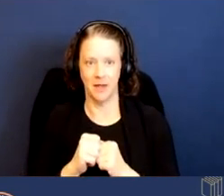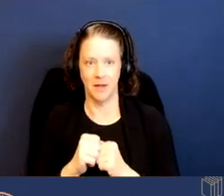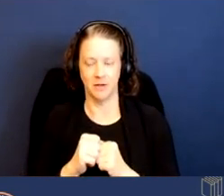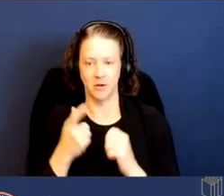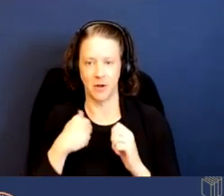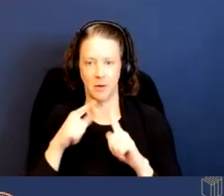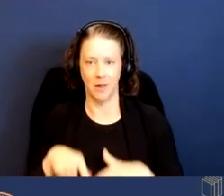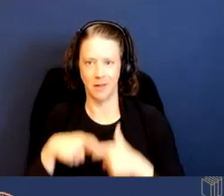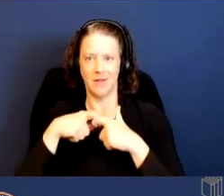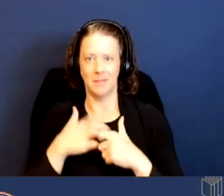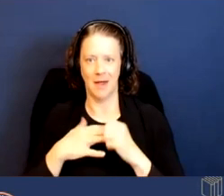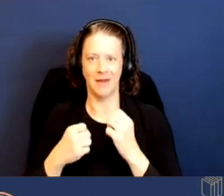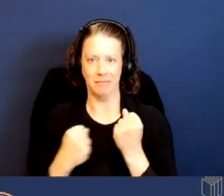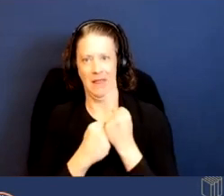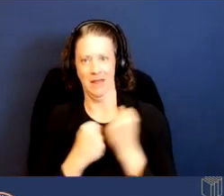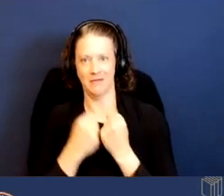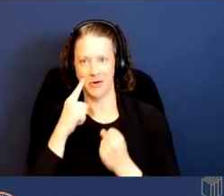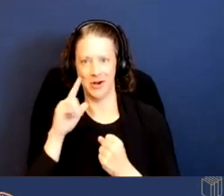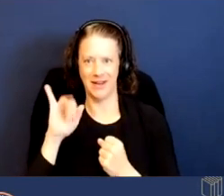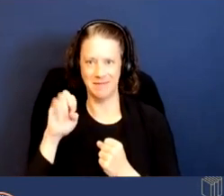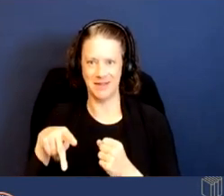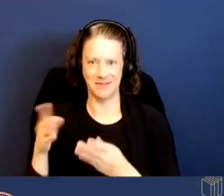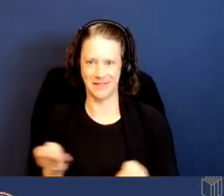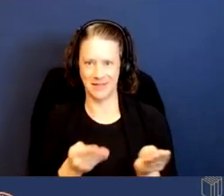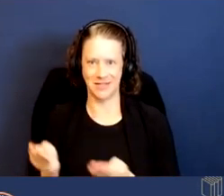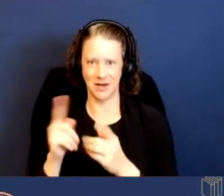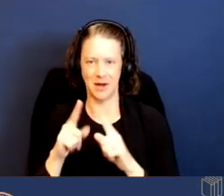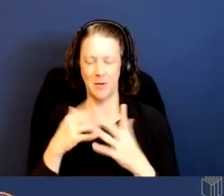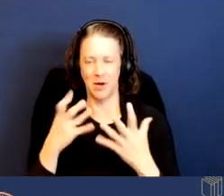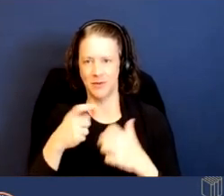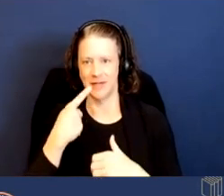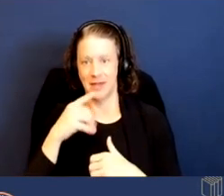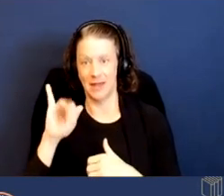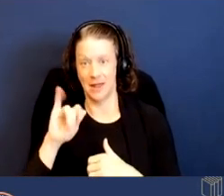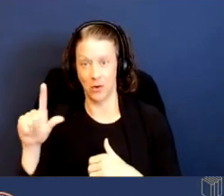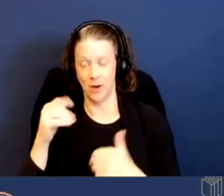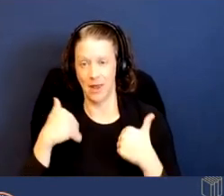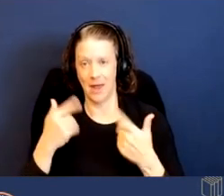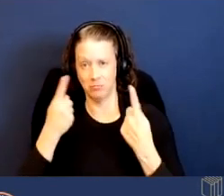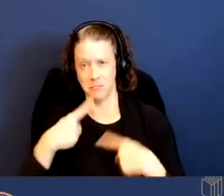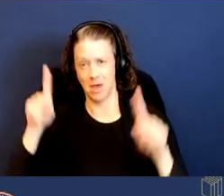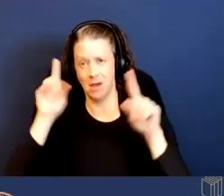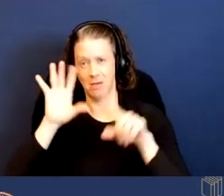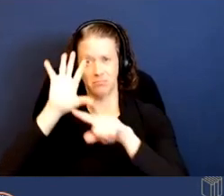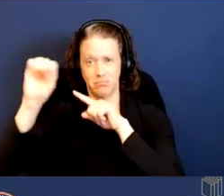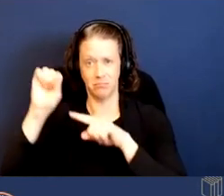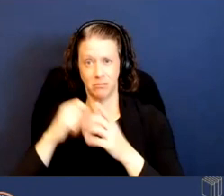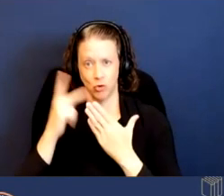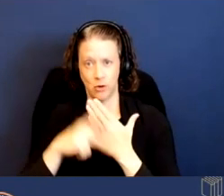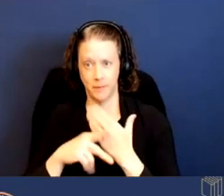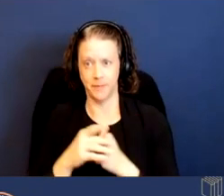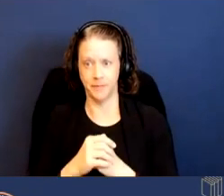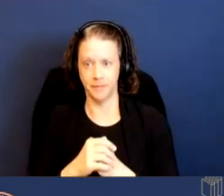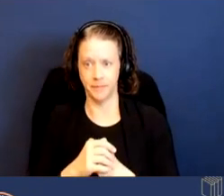stop my plug for IEP facilitation, but I did want to say that Illinois had quite a successful program.